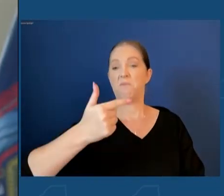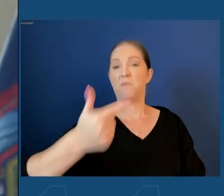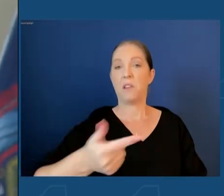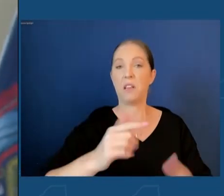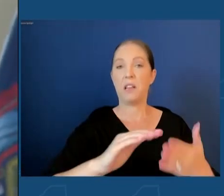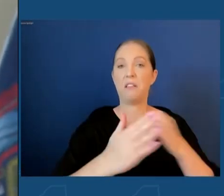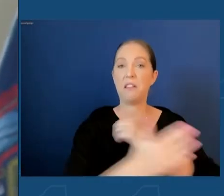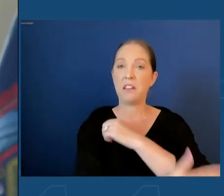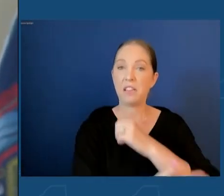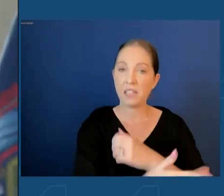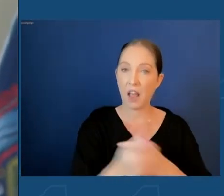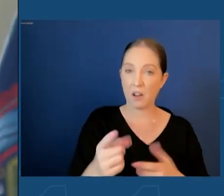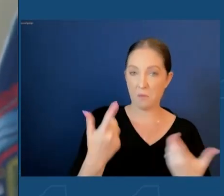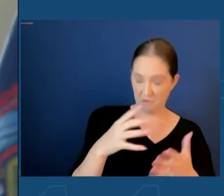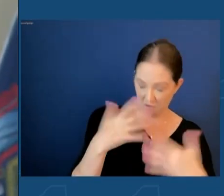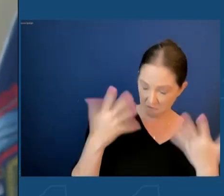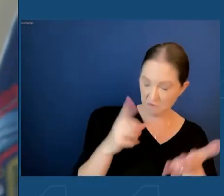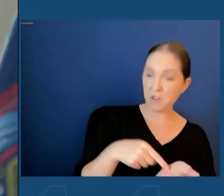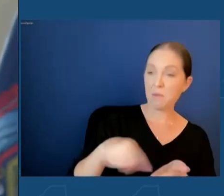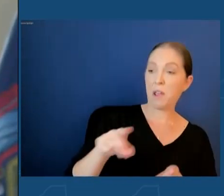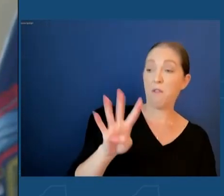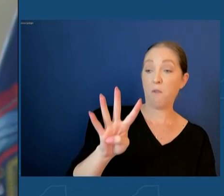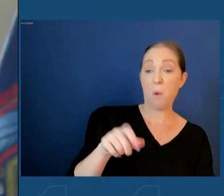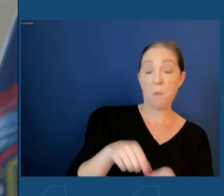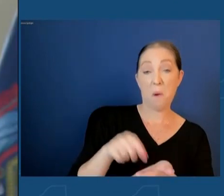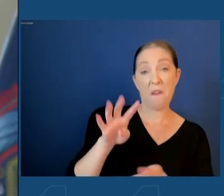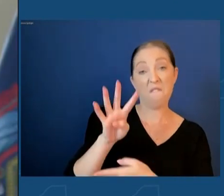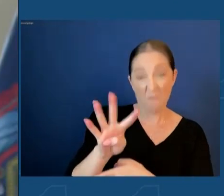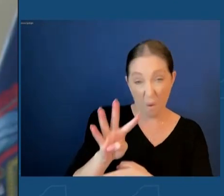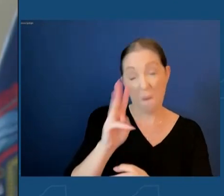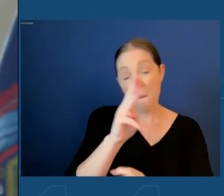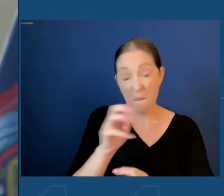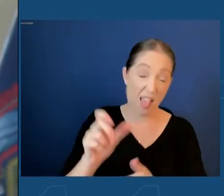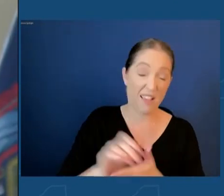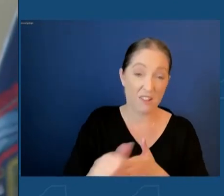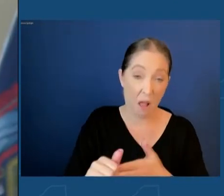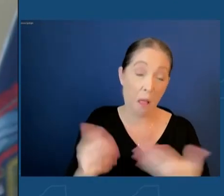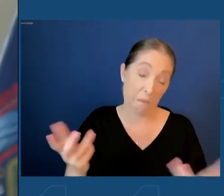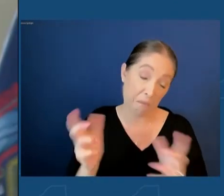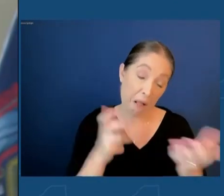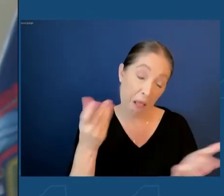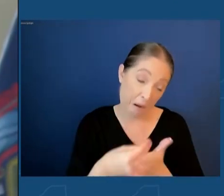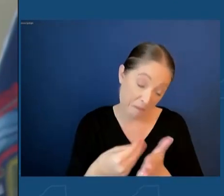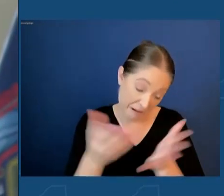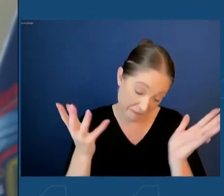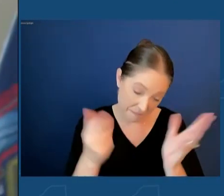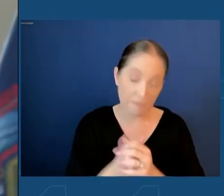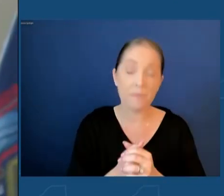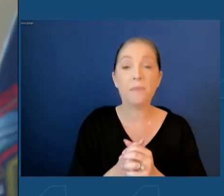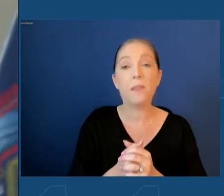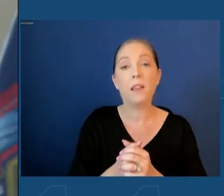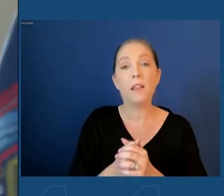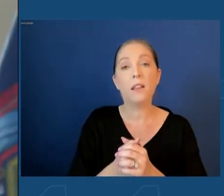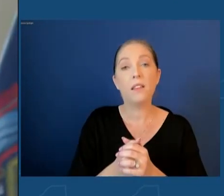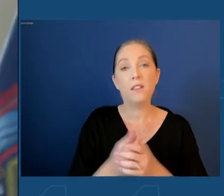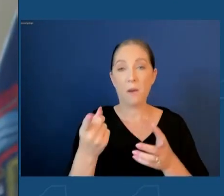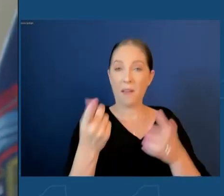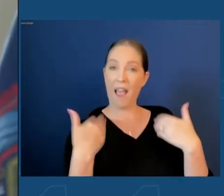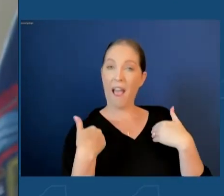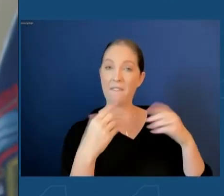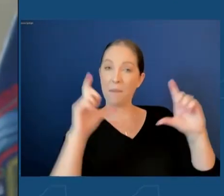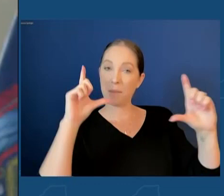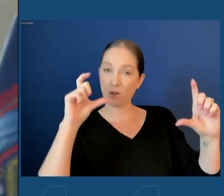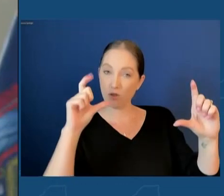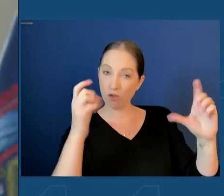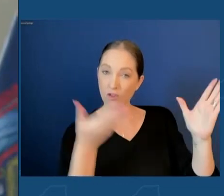million in 1960, which was probably a lot of money, but it's kind of neat, and like the governor pointed out, the history, it's nice. So I had a picture of